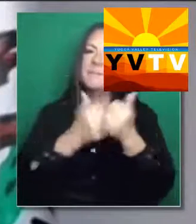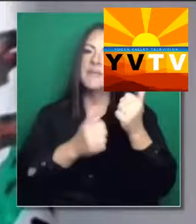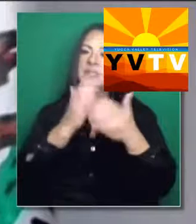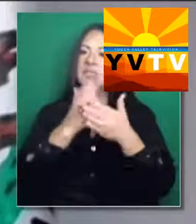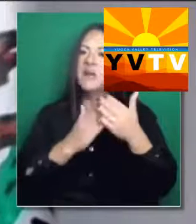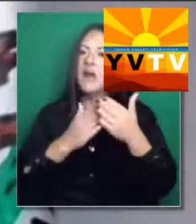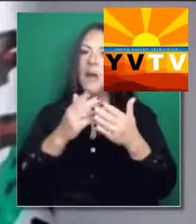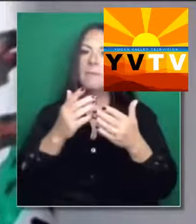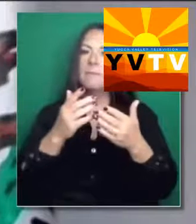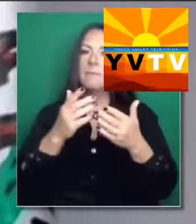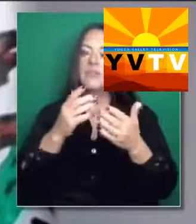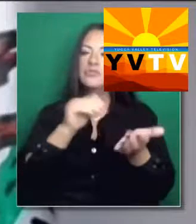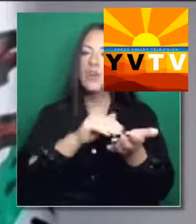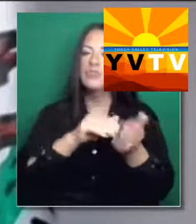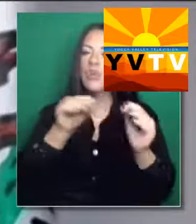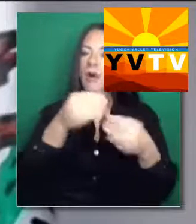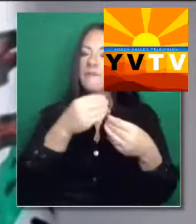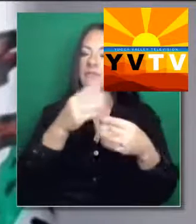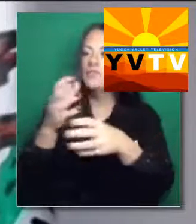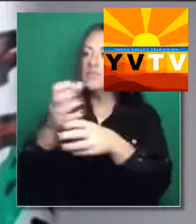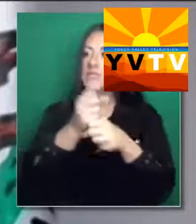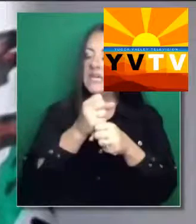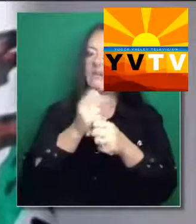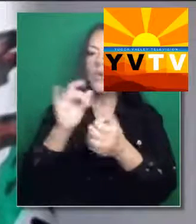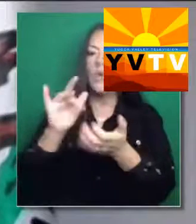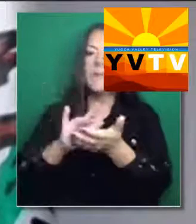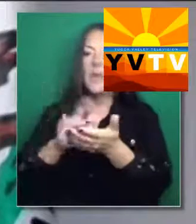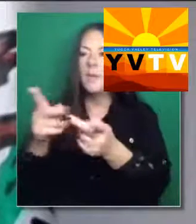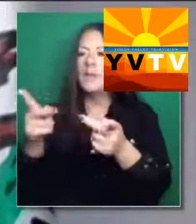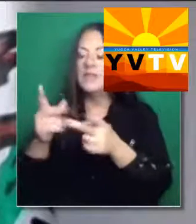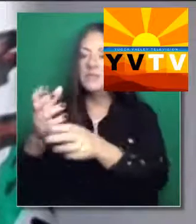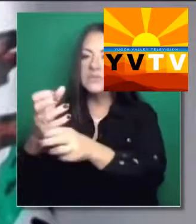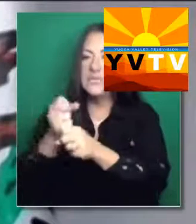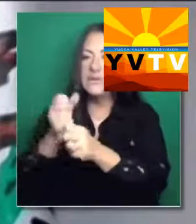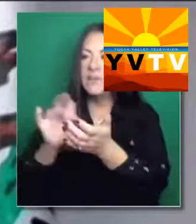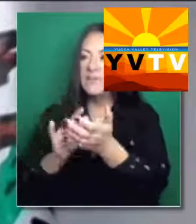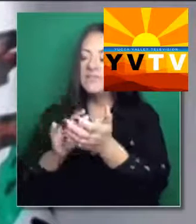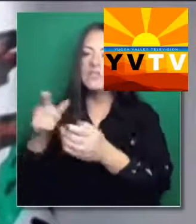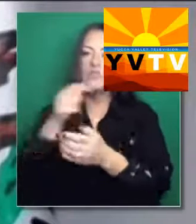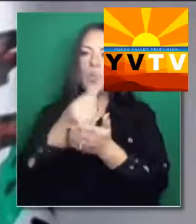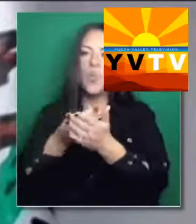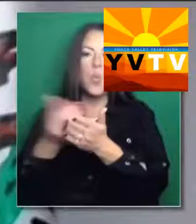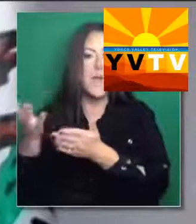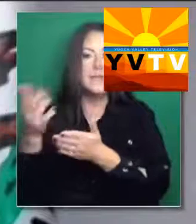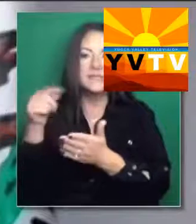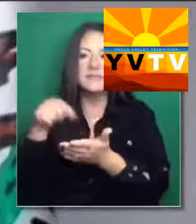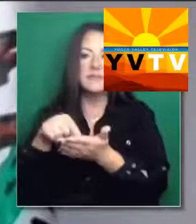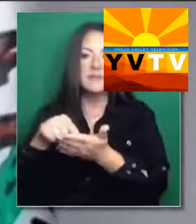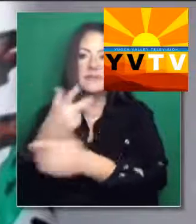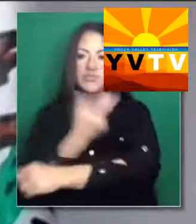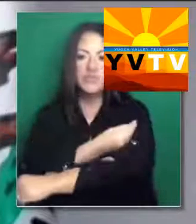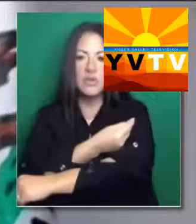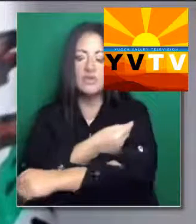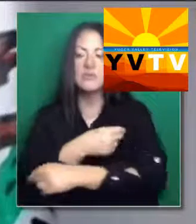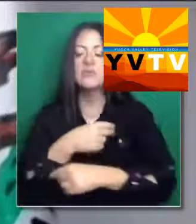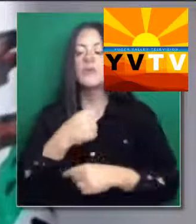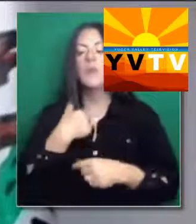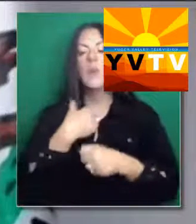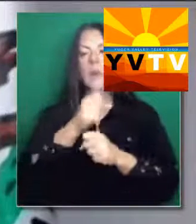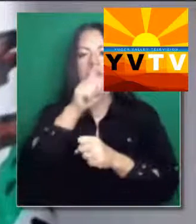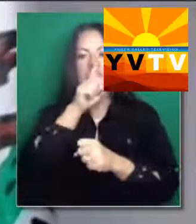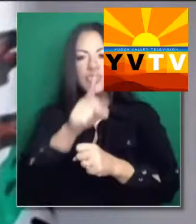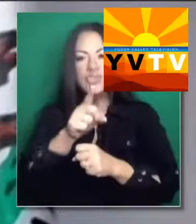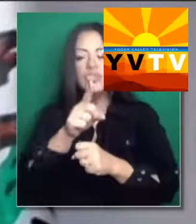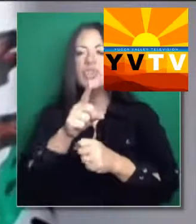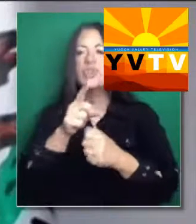any vaccine, and then also continuing to add more description to how we make sure we